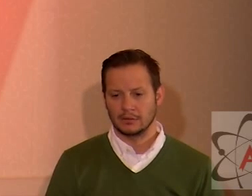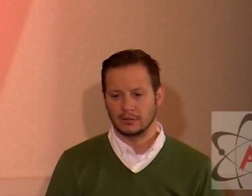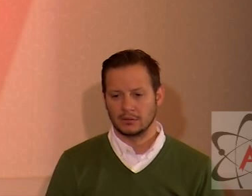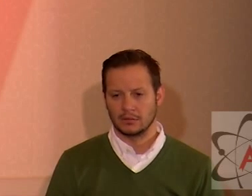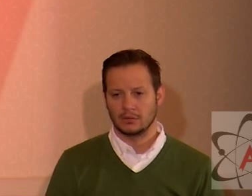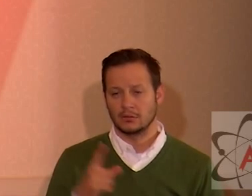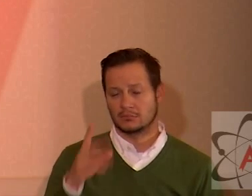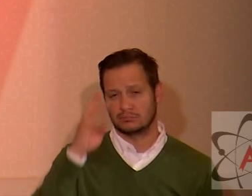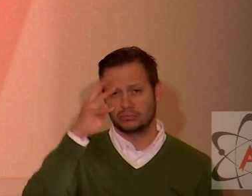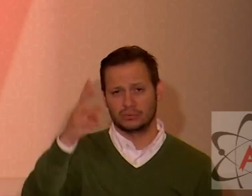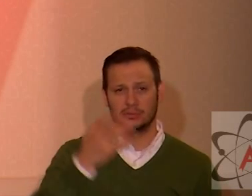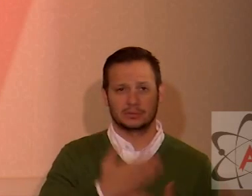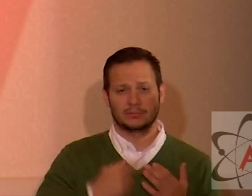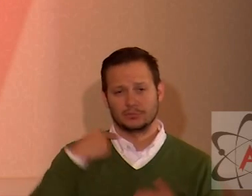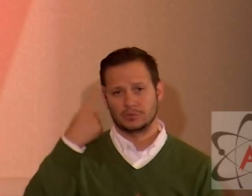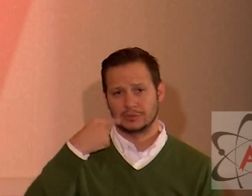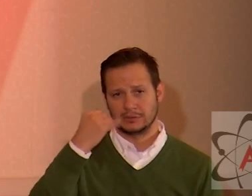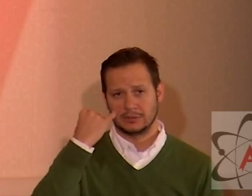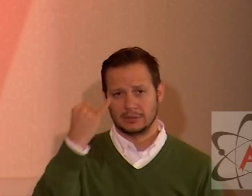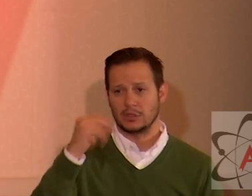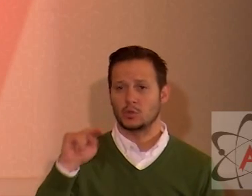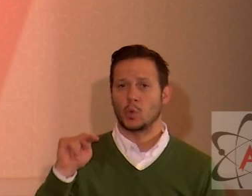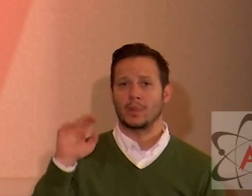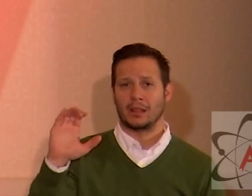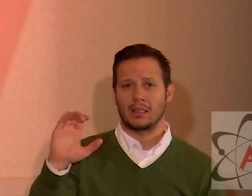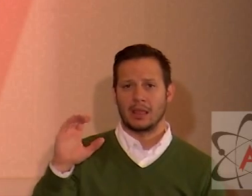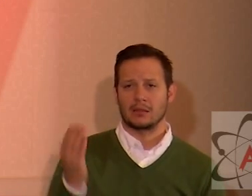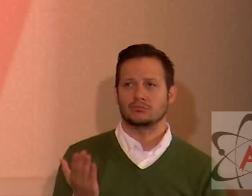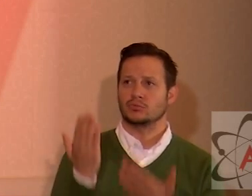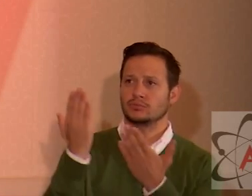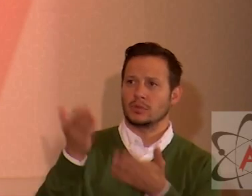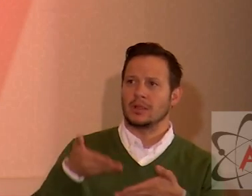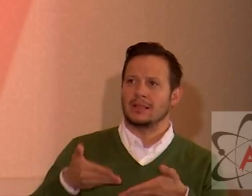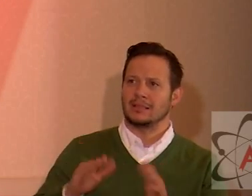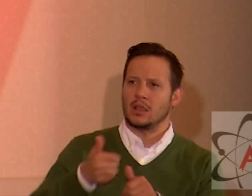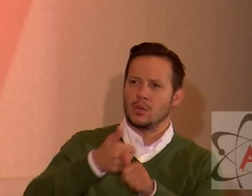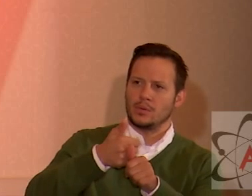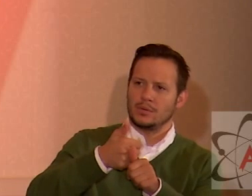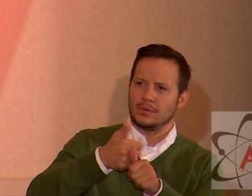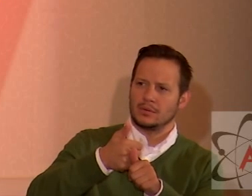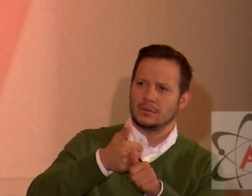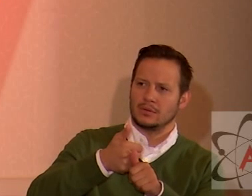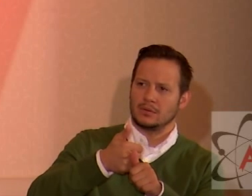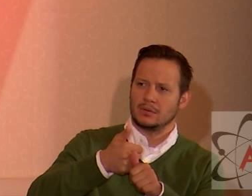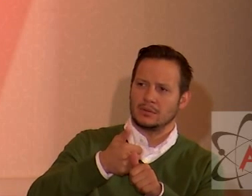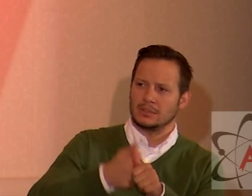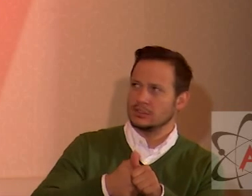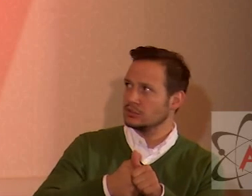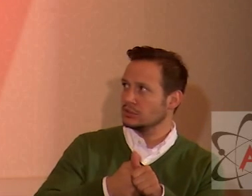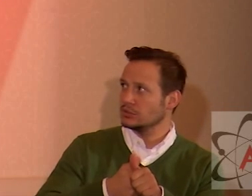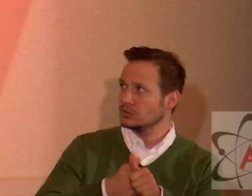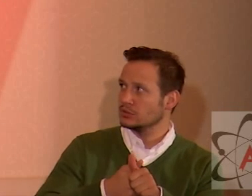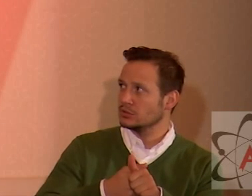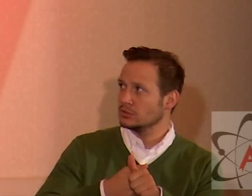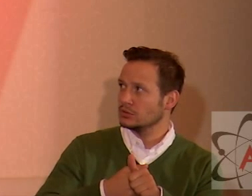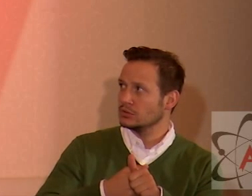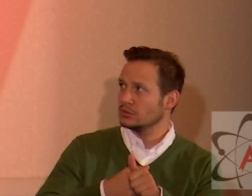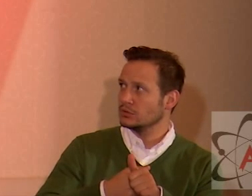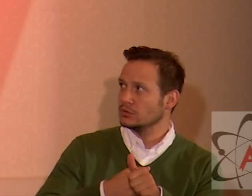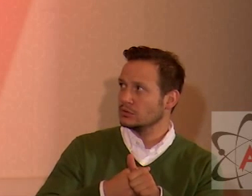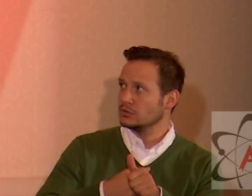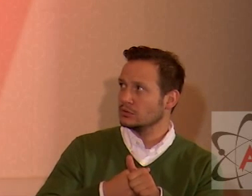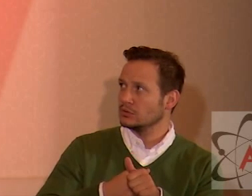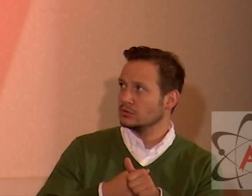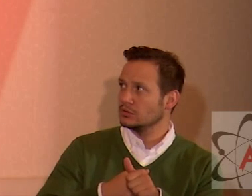bizarre ideas, like a North Carolina proposal a year ago to allow each county to align itself with a